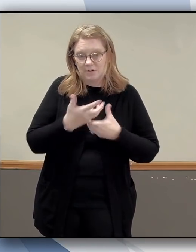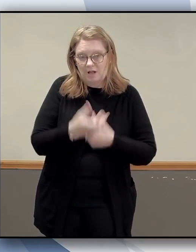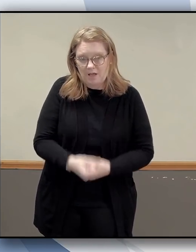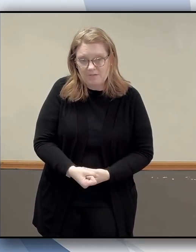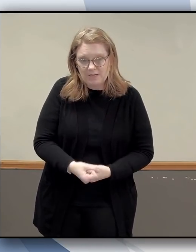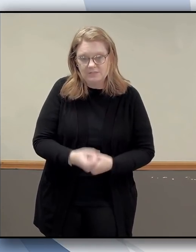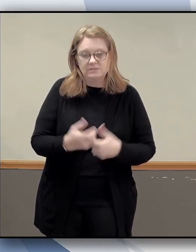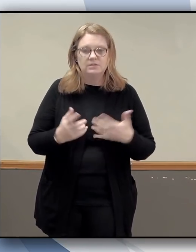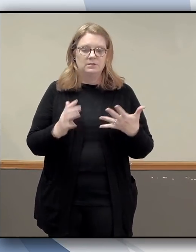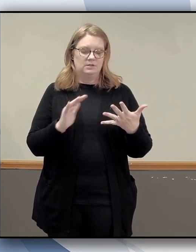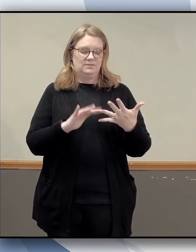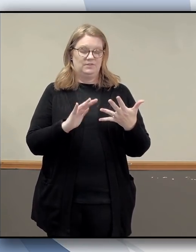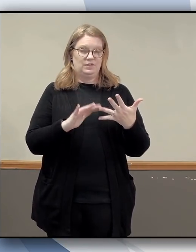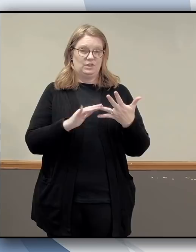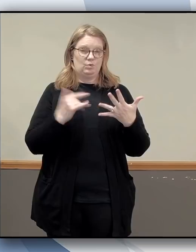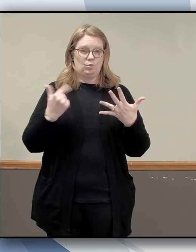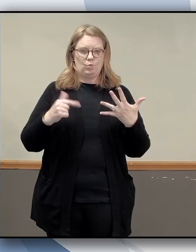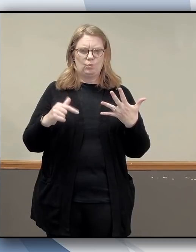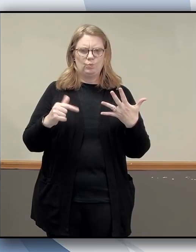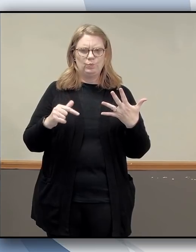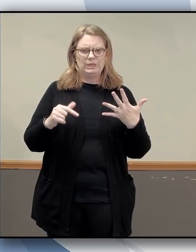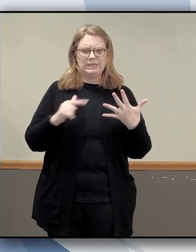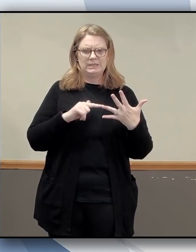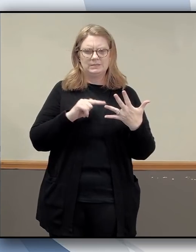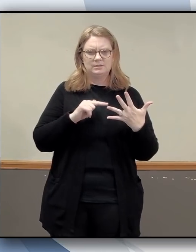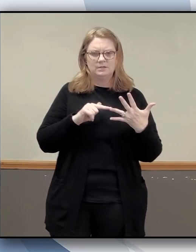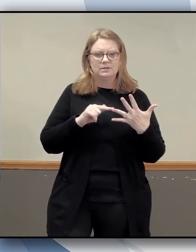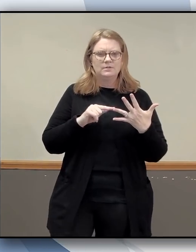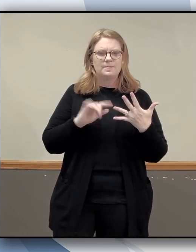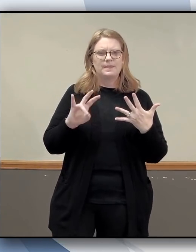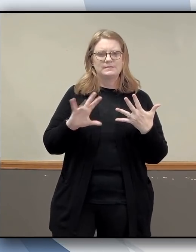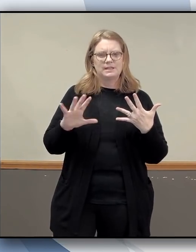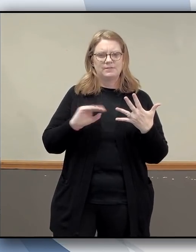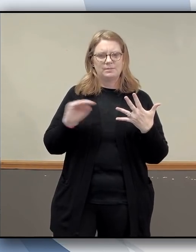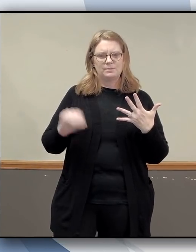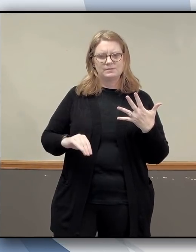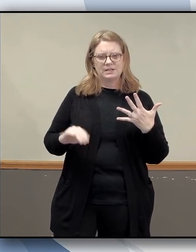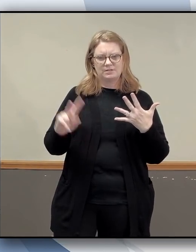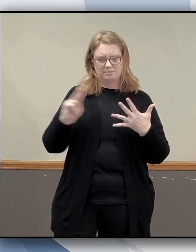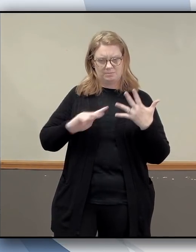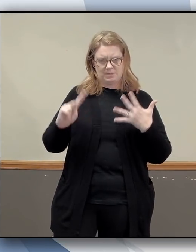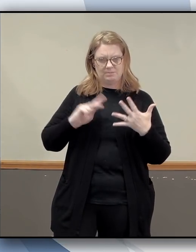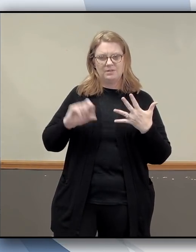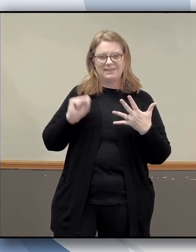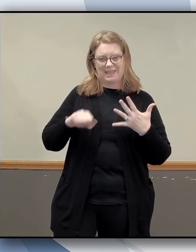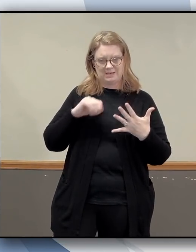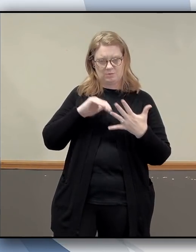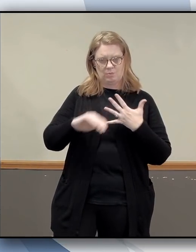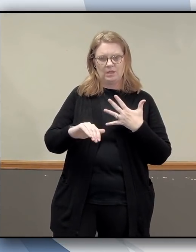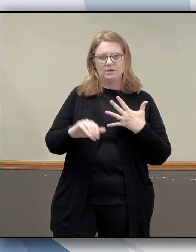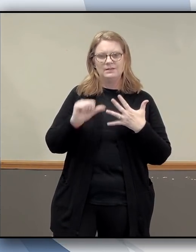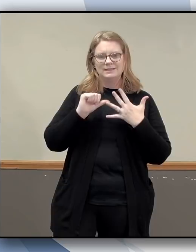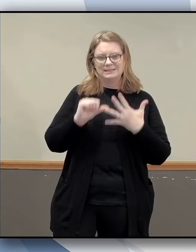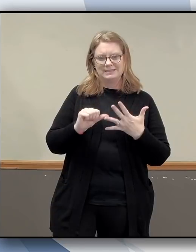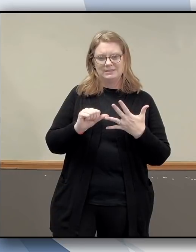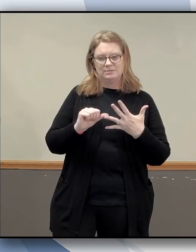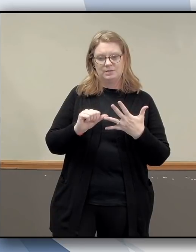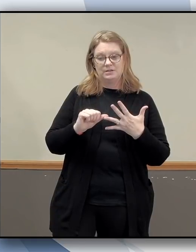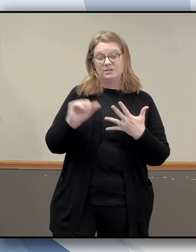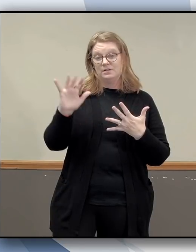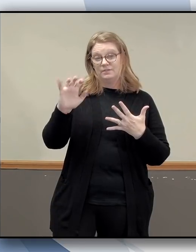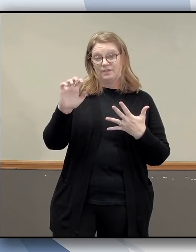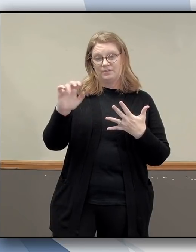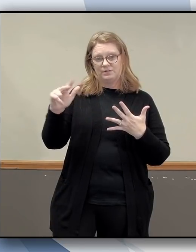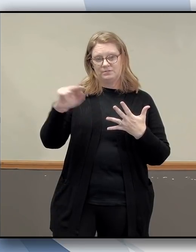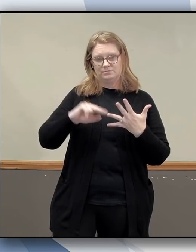For the low, the green level, that was 75% occupancy. That remains at that level, but the cap has been lowered from